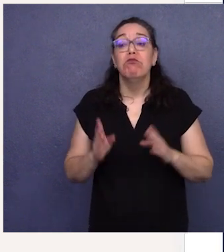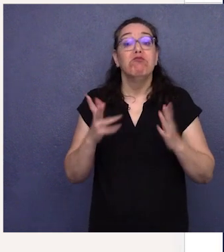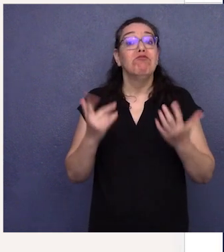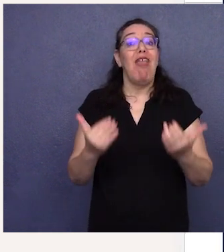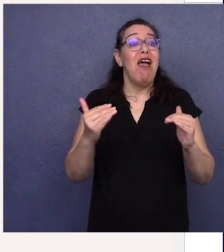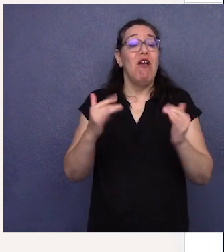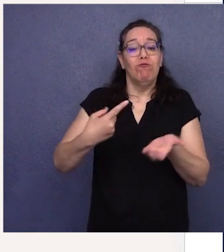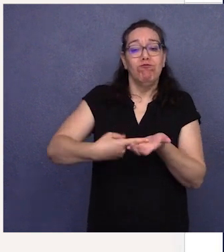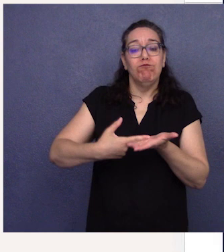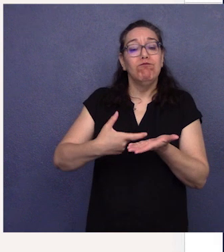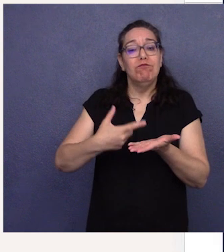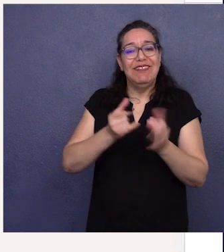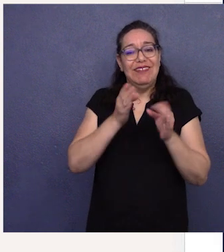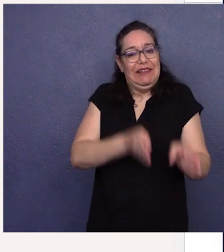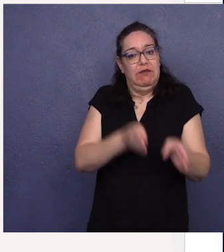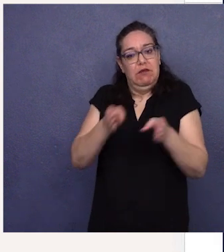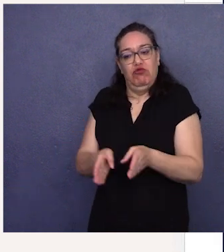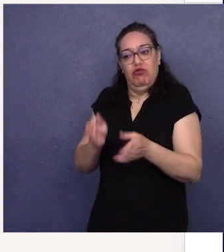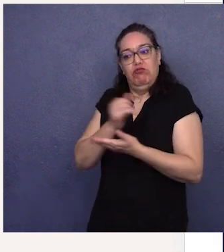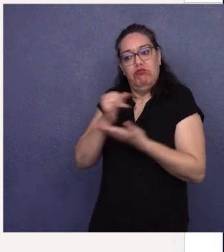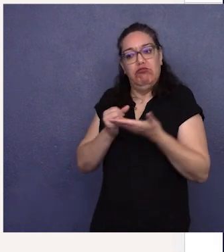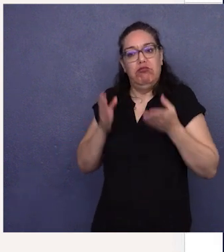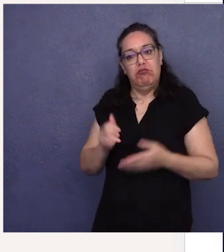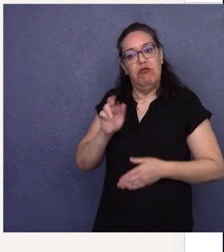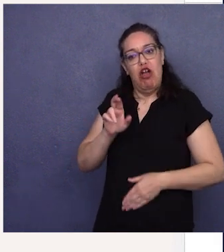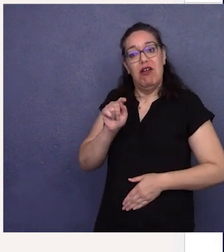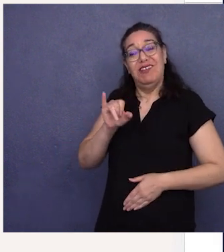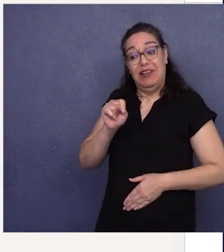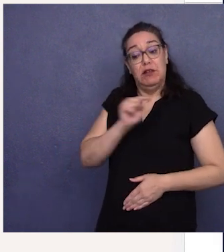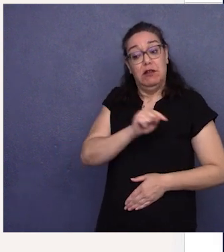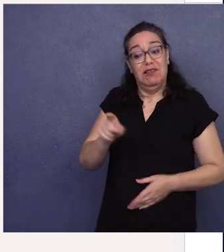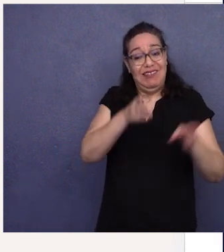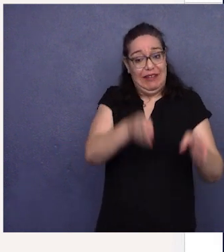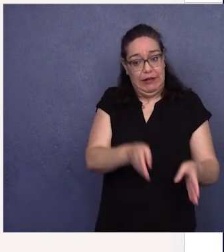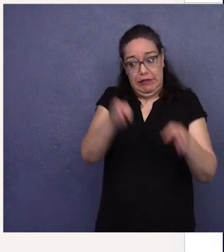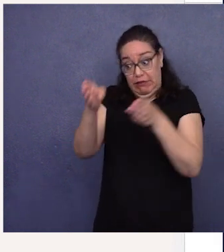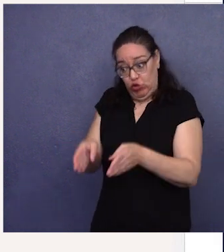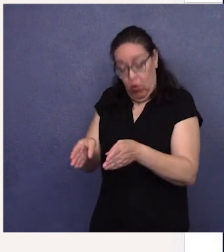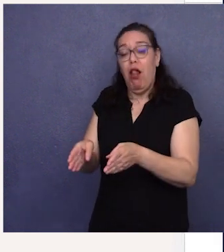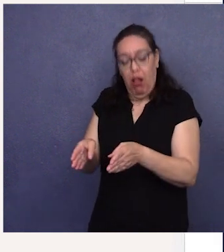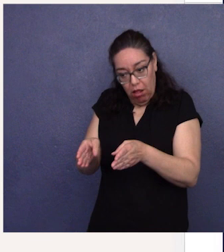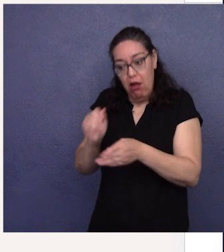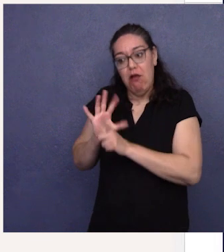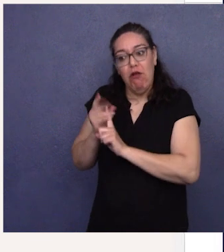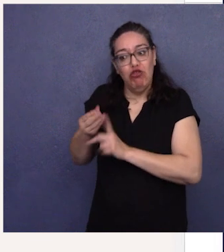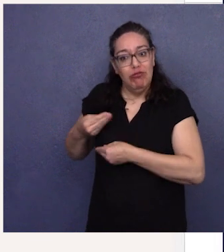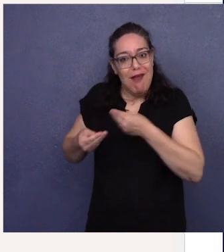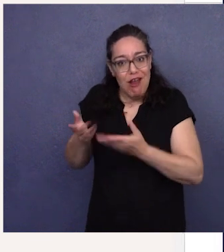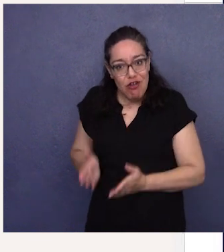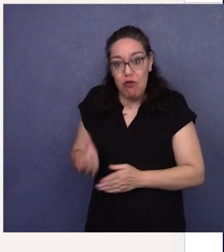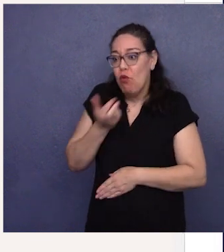Okay, now let's go to individual artists. So individual artists and culture bearers who are